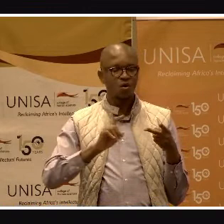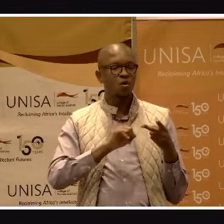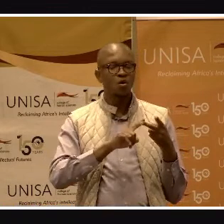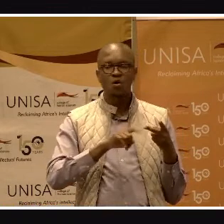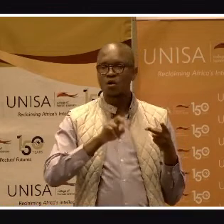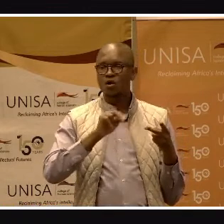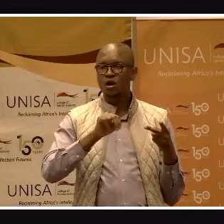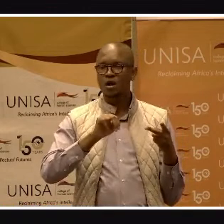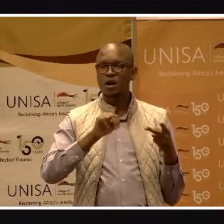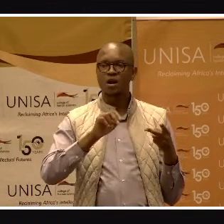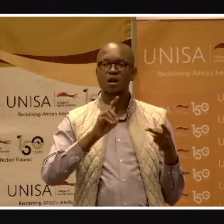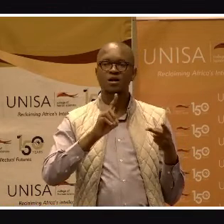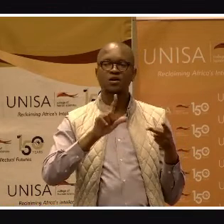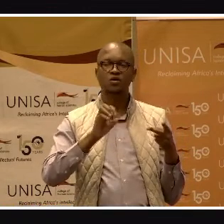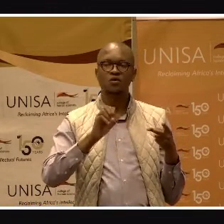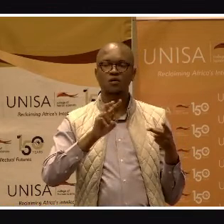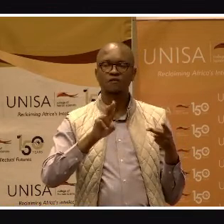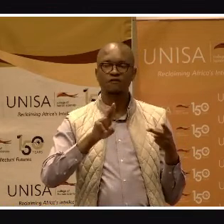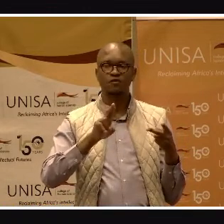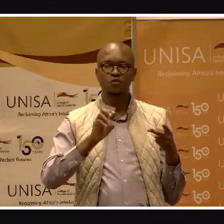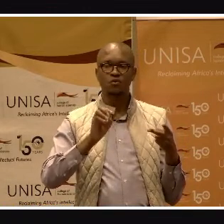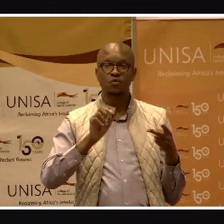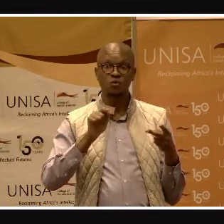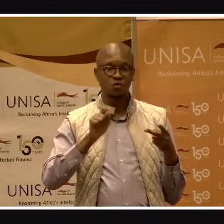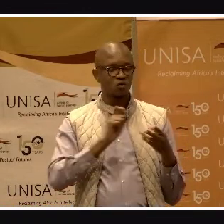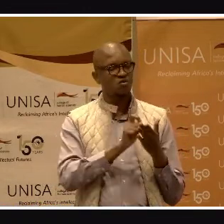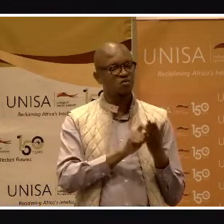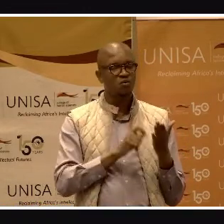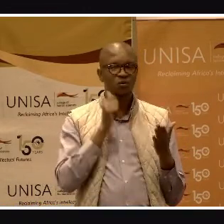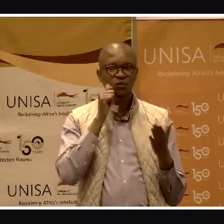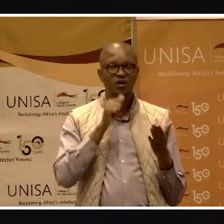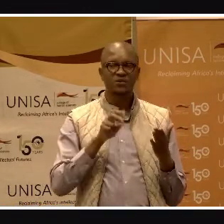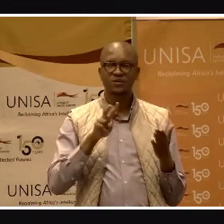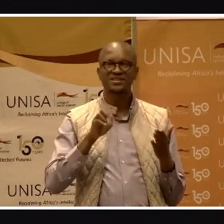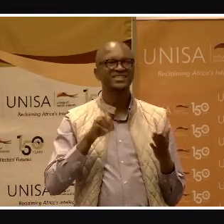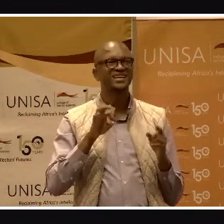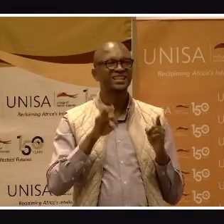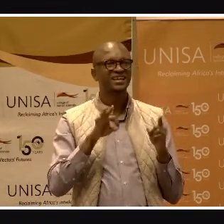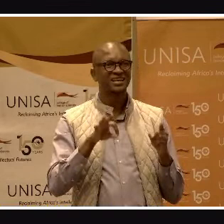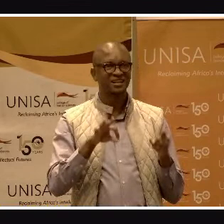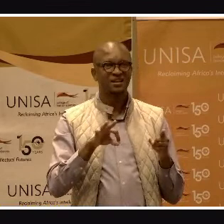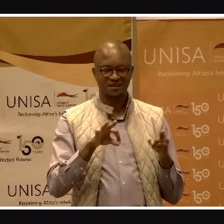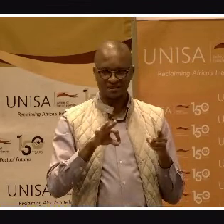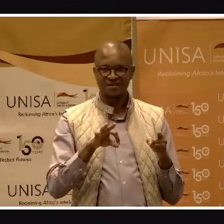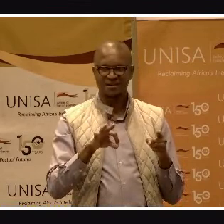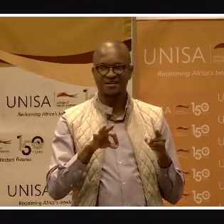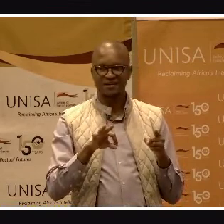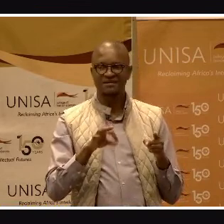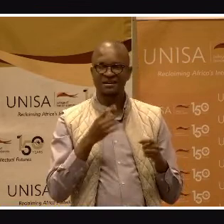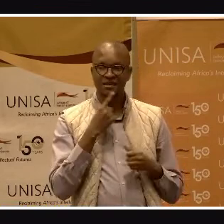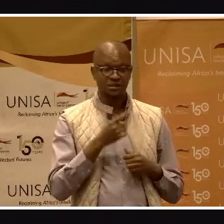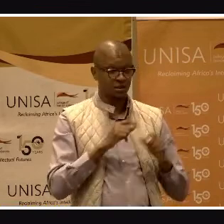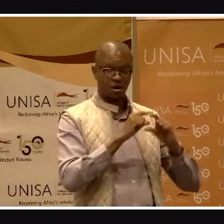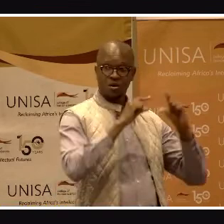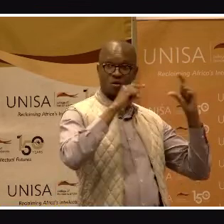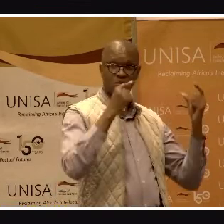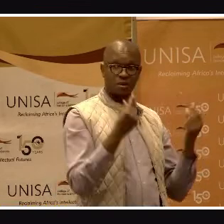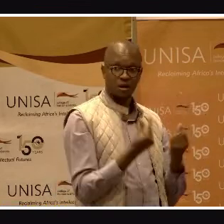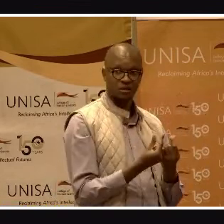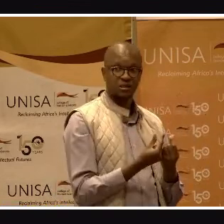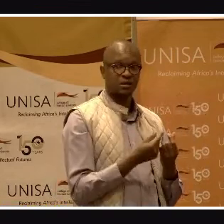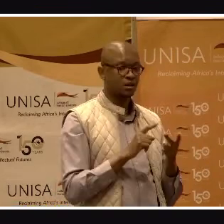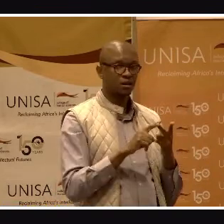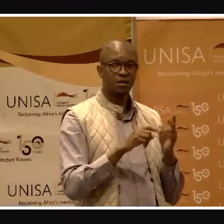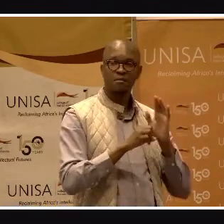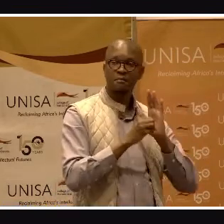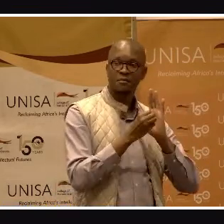of media and making of English and other colonial languages as the most preferred languages of communication are part